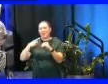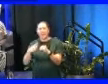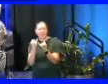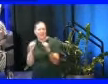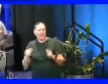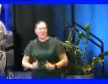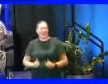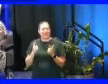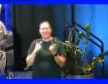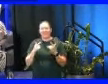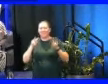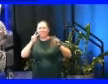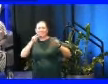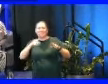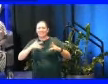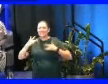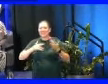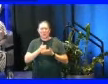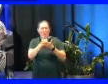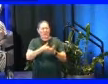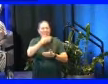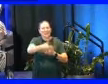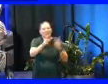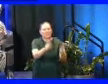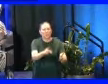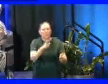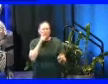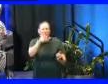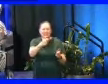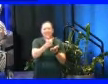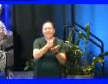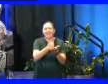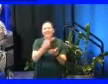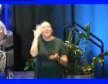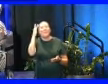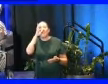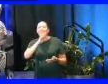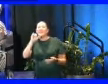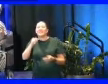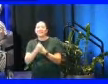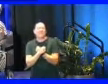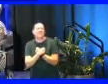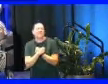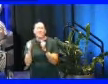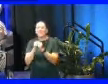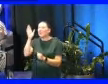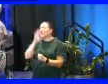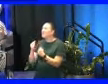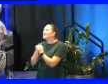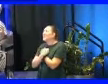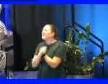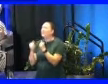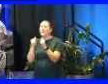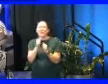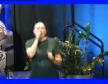to help the next person because God is love. And I believe with godly love, with patience